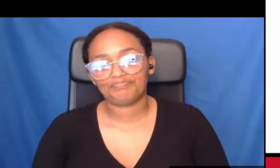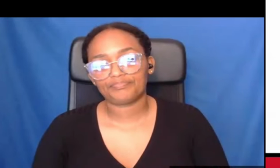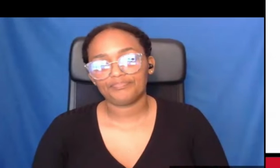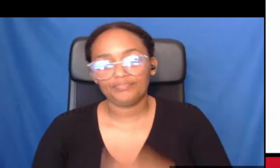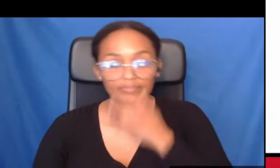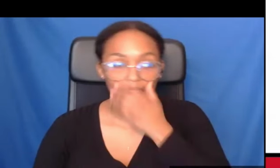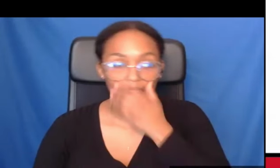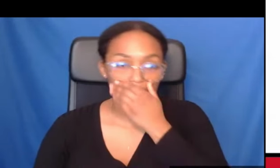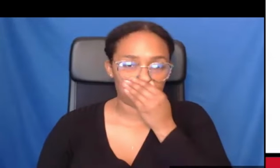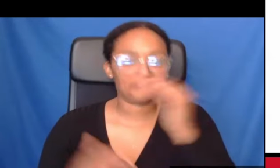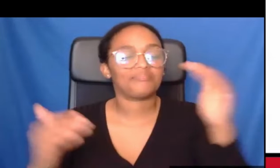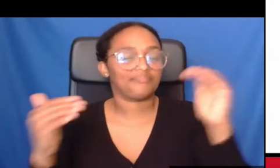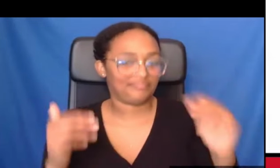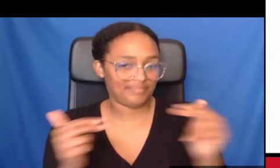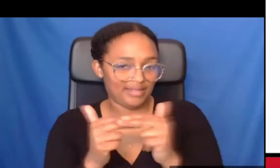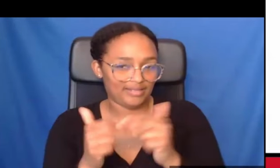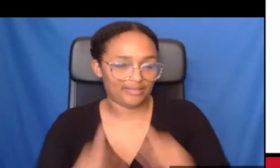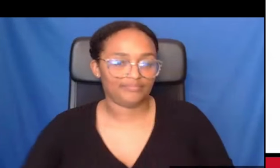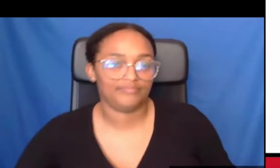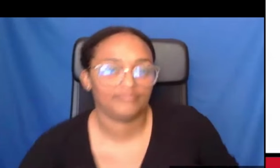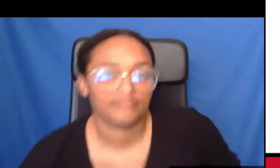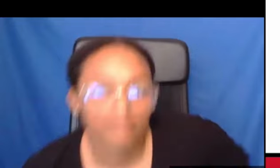Next slide.